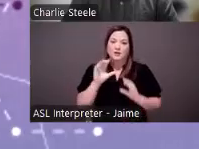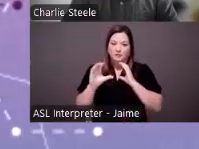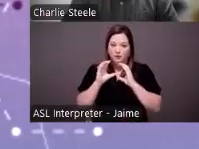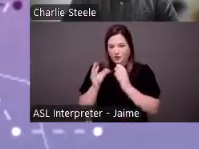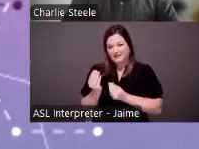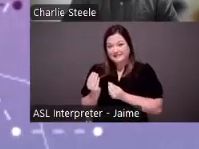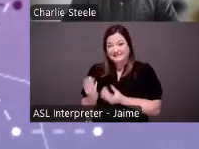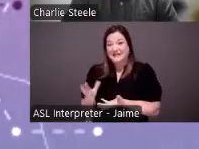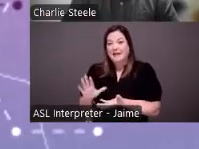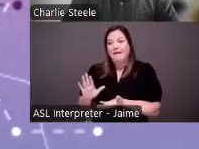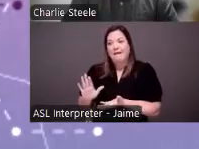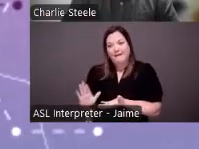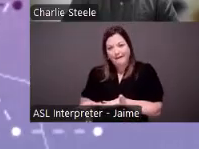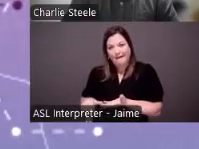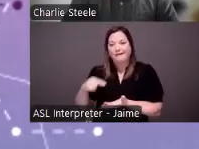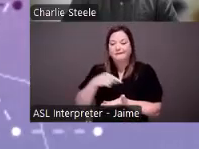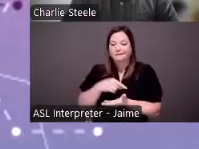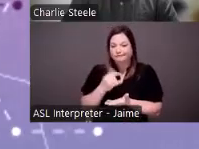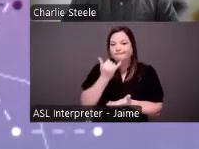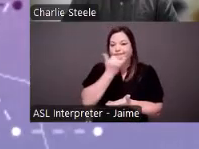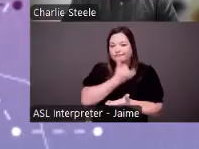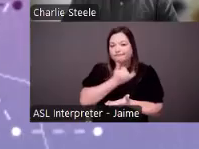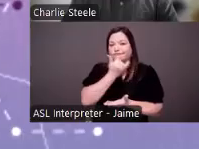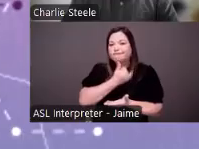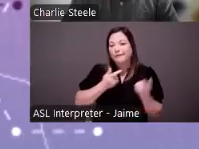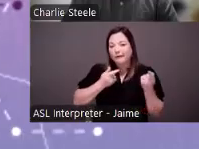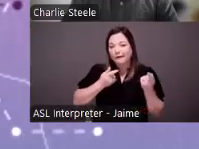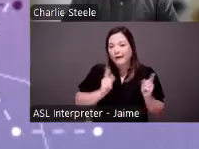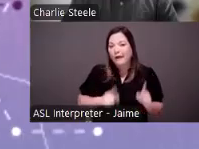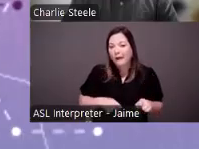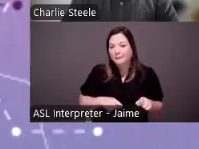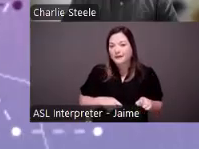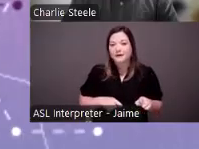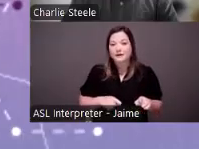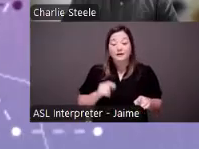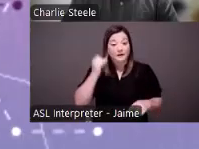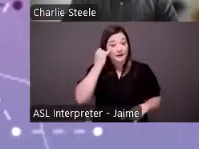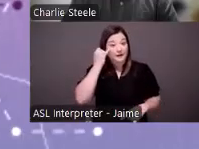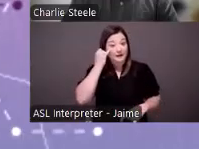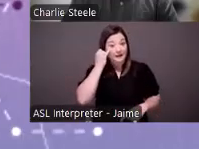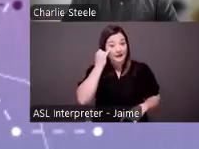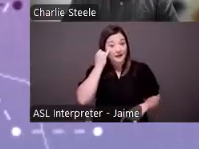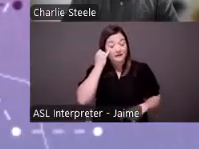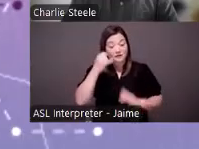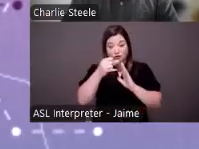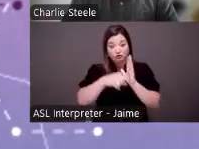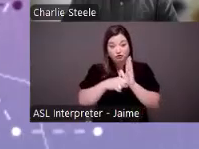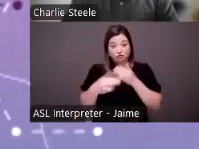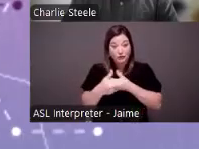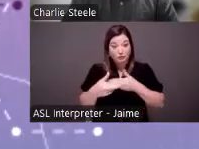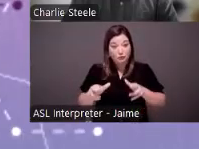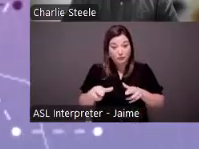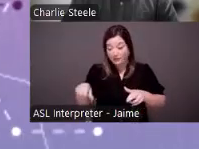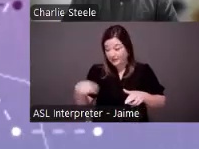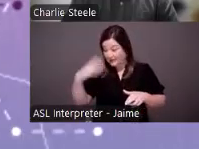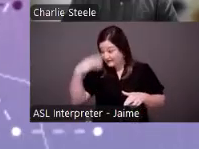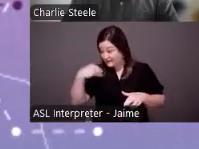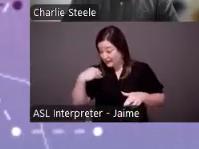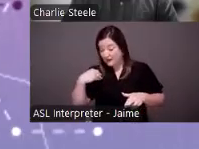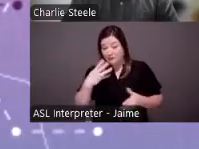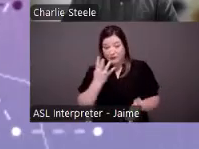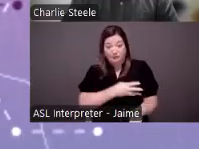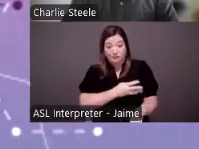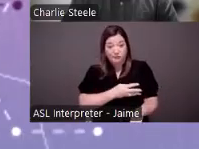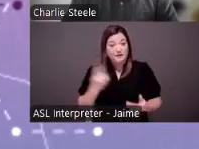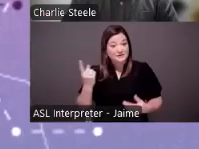that, hey, look, there was this mistake that was made. If there were an OR room and the patient is sedated and something happens,